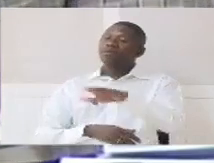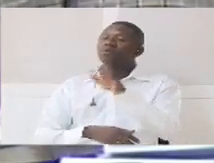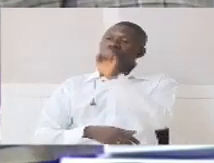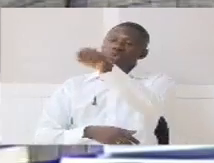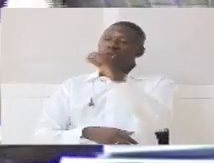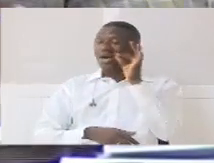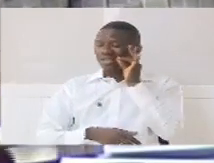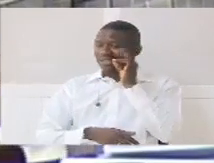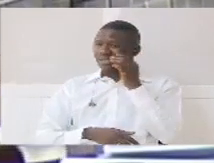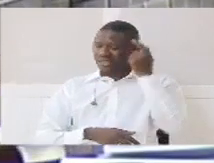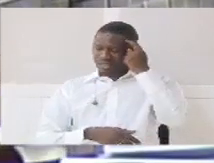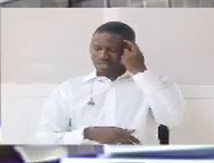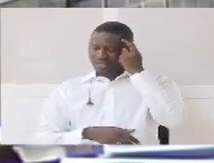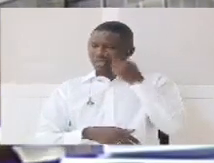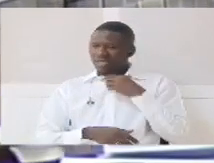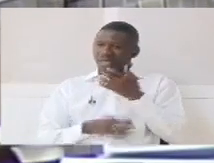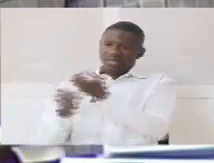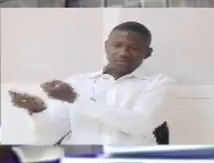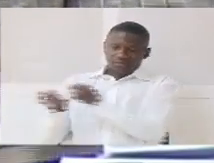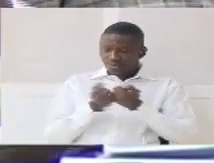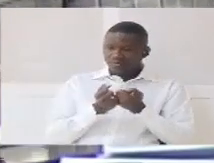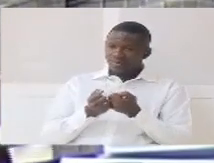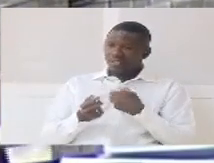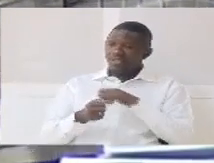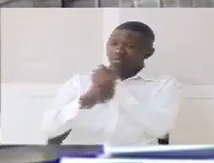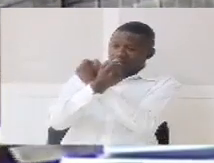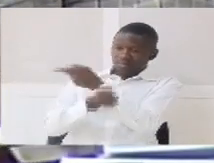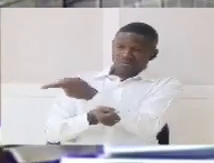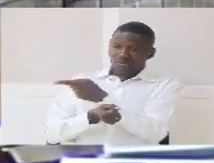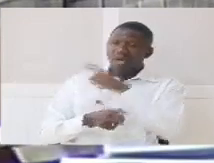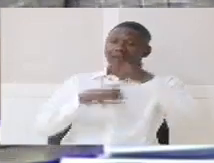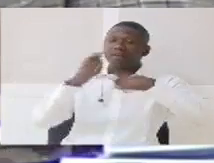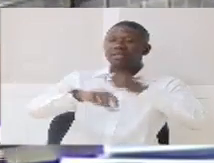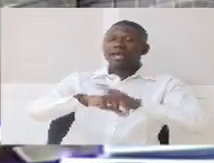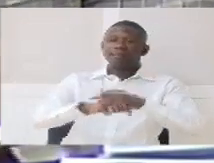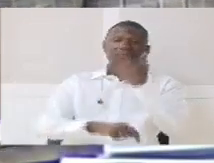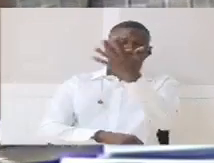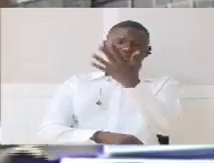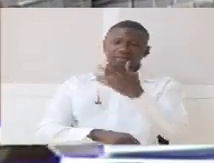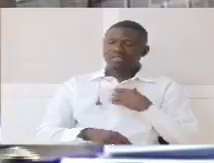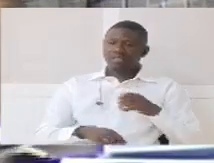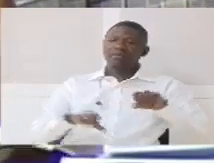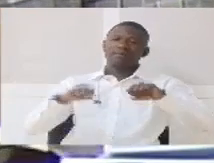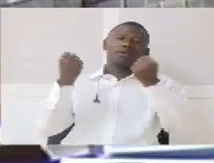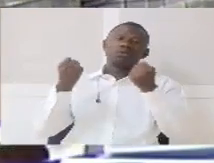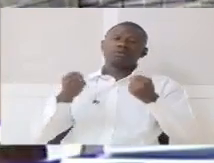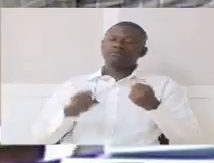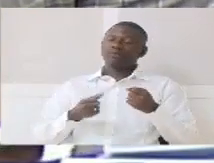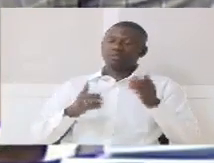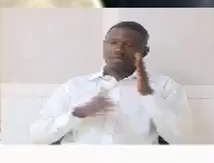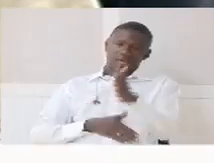prisons after 5 p.m. is a violation of their rights. It's a violation of the laws of the